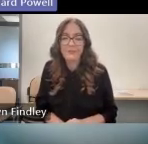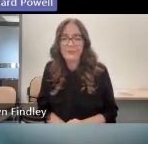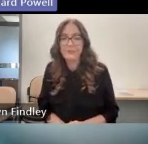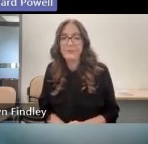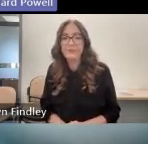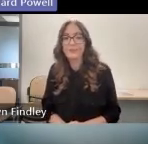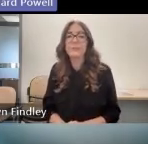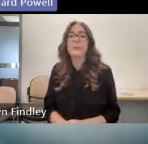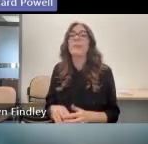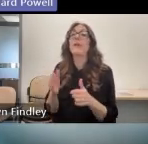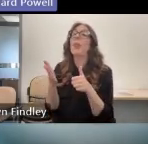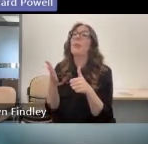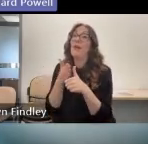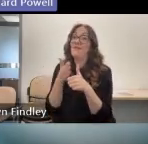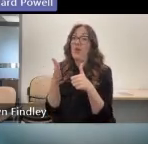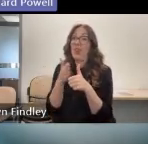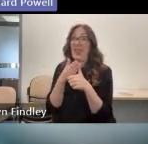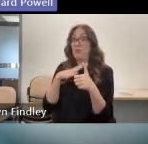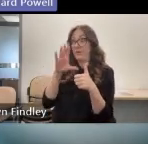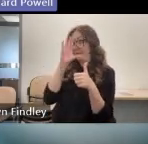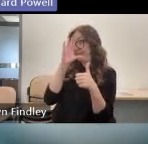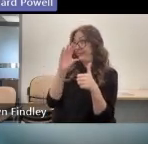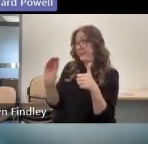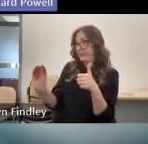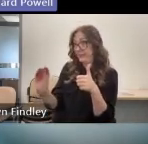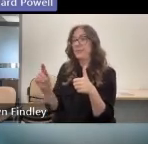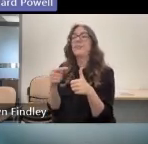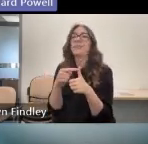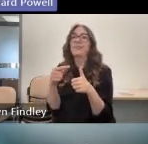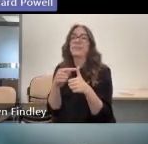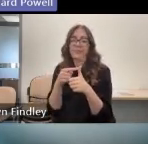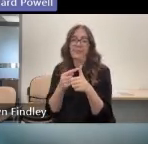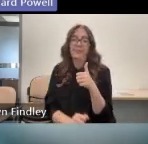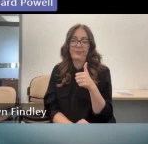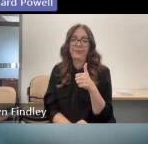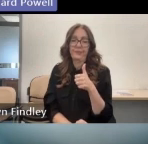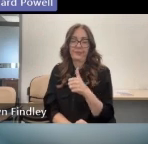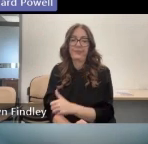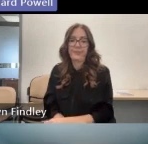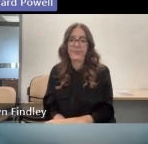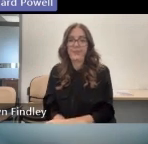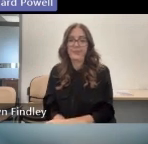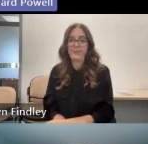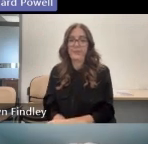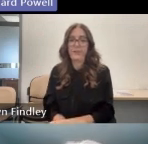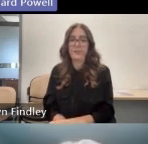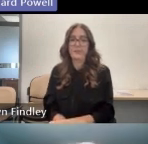the first thing I wanted to do, because that's basically the first thing we can go to from the home screen.